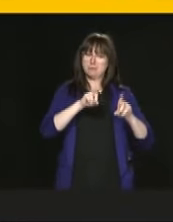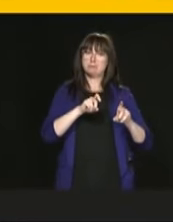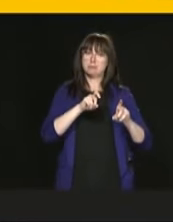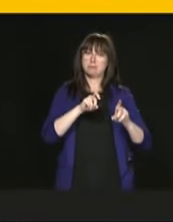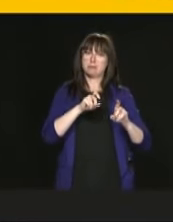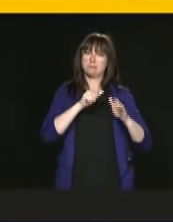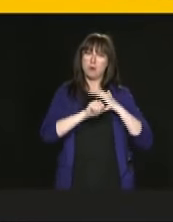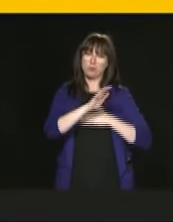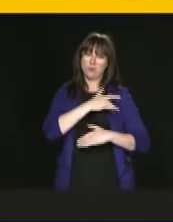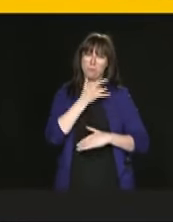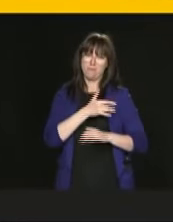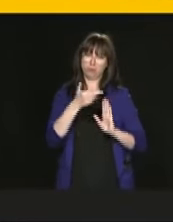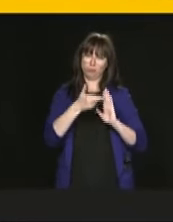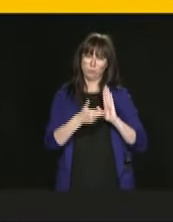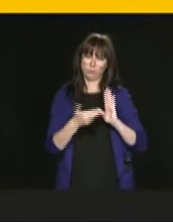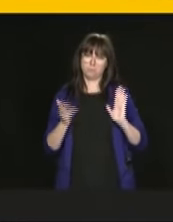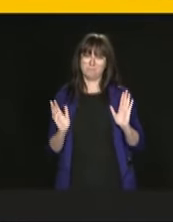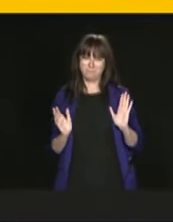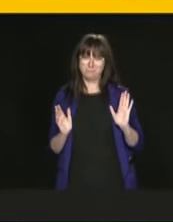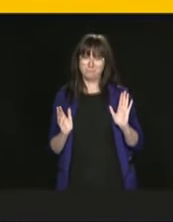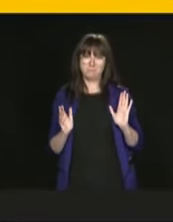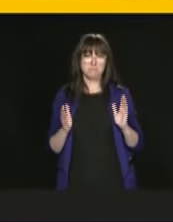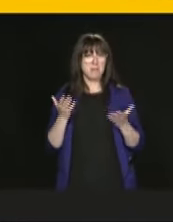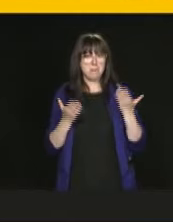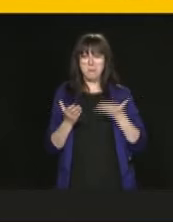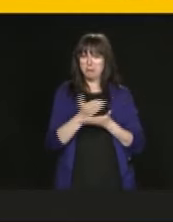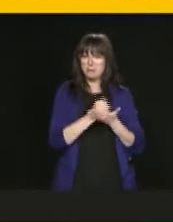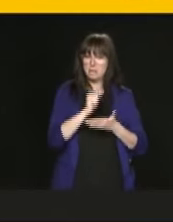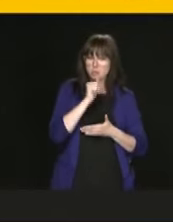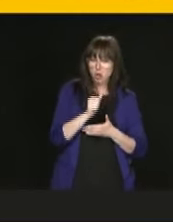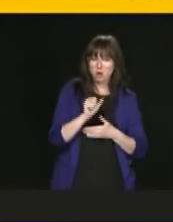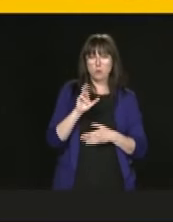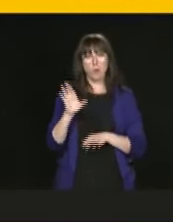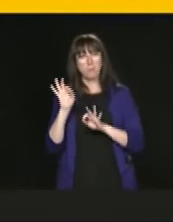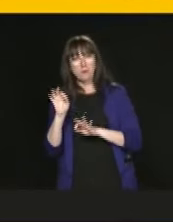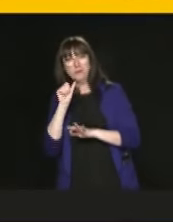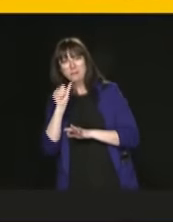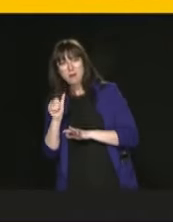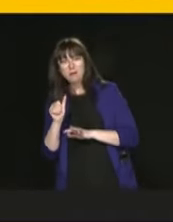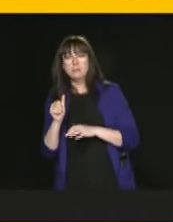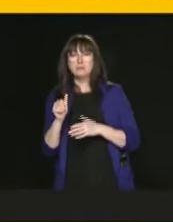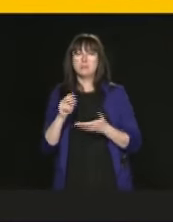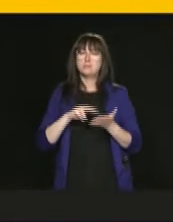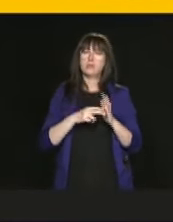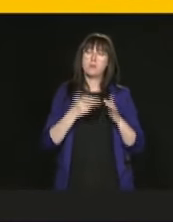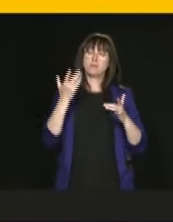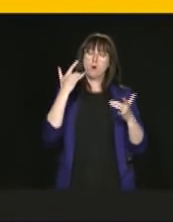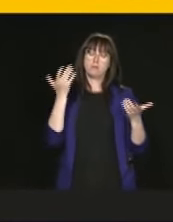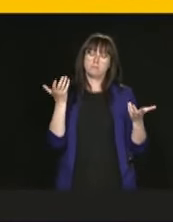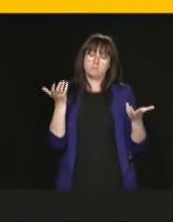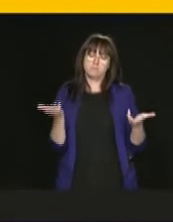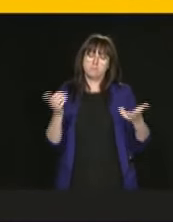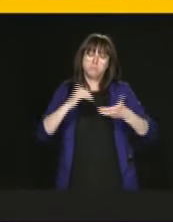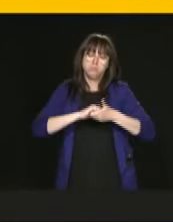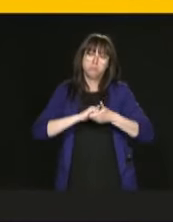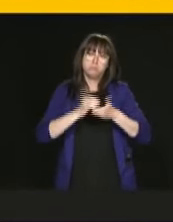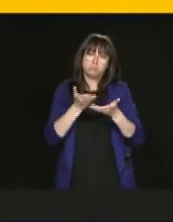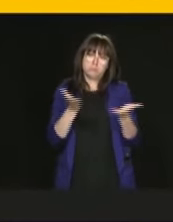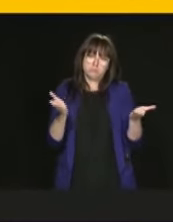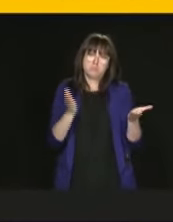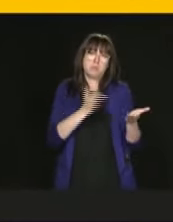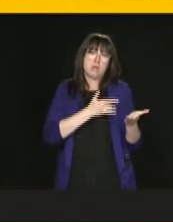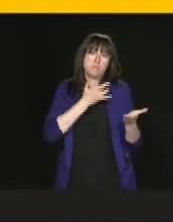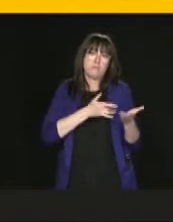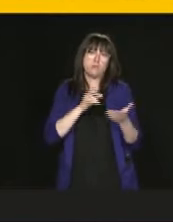either not collected or imperfect in its collection basis. And that's why we've teamed up with the folks at the University of Toronto at St. Michael's to